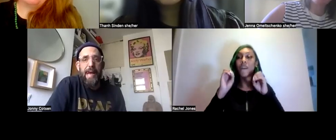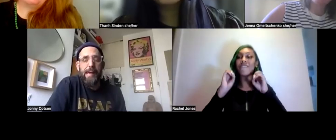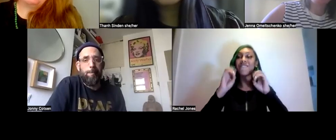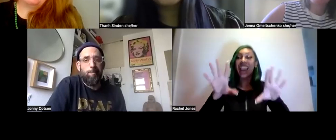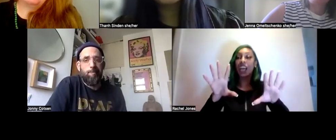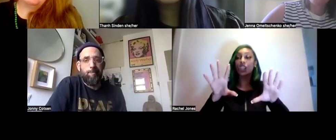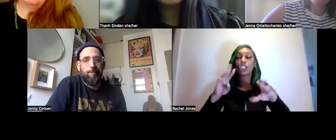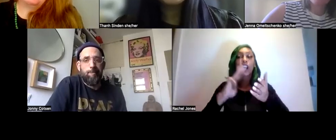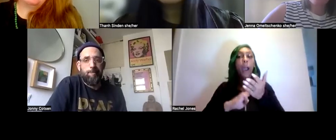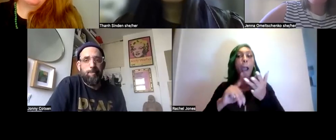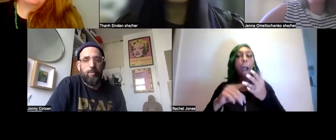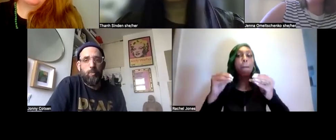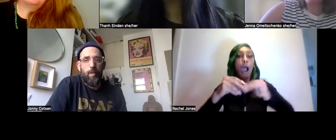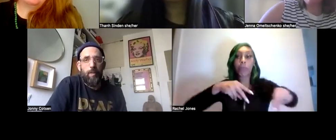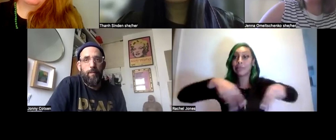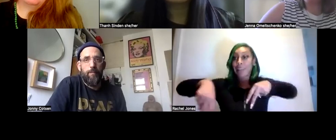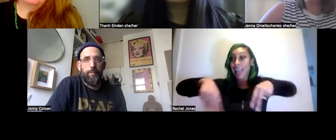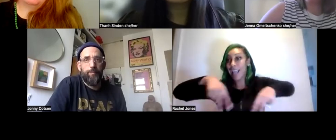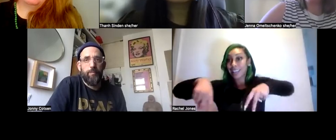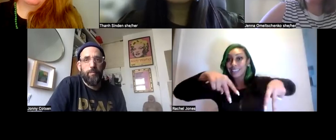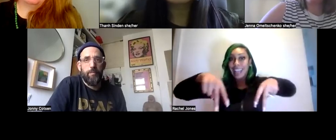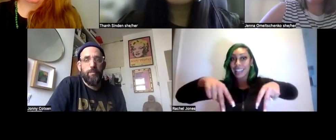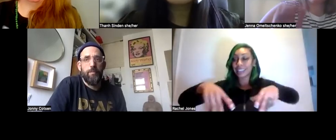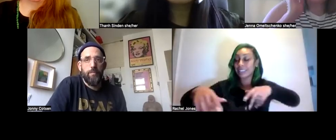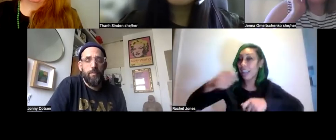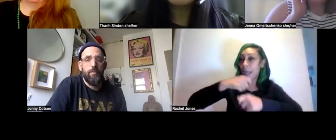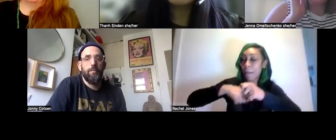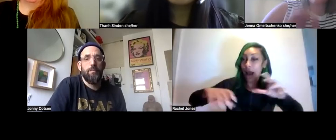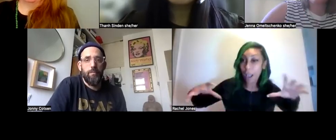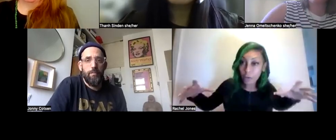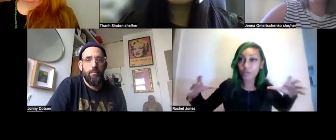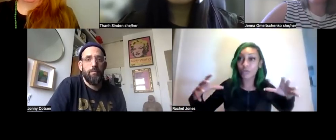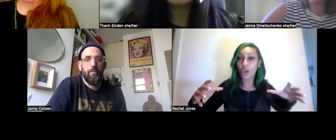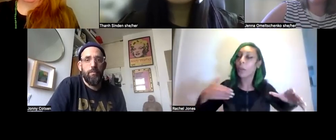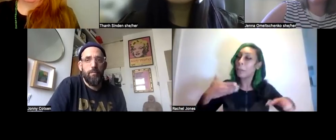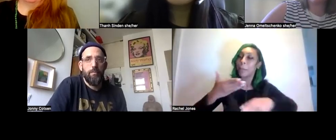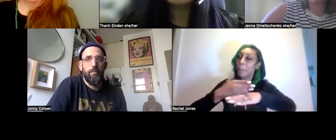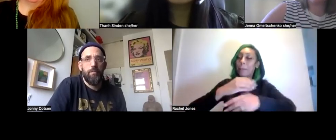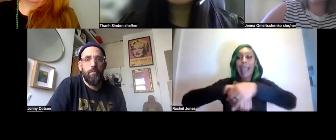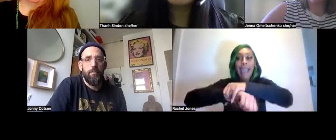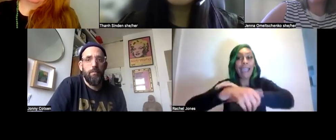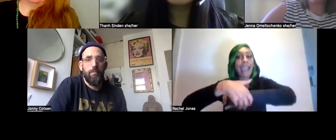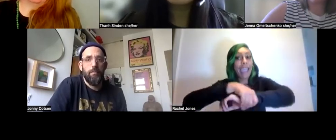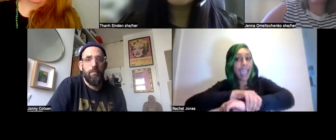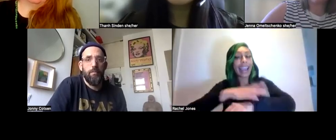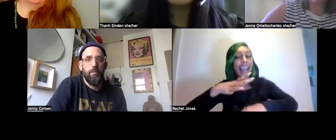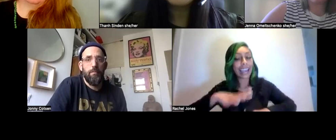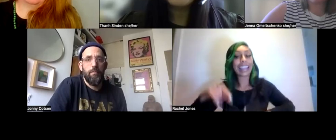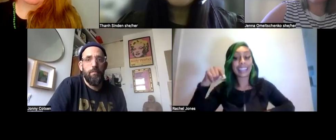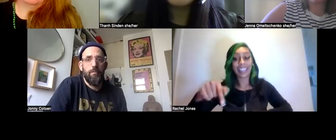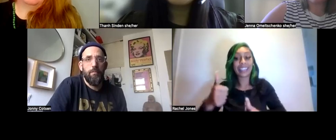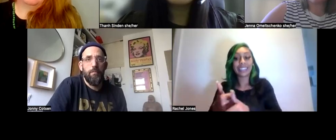to action around, you know, we need to do something about this here in this space, in this